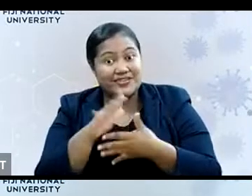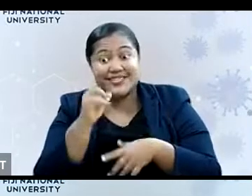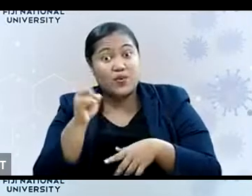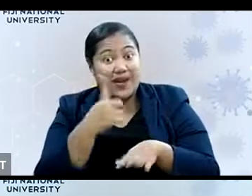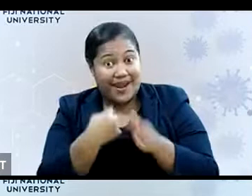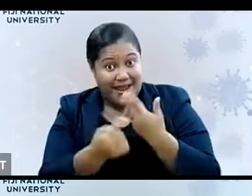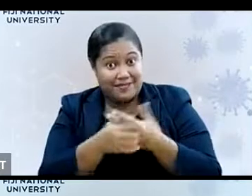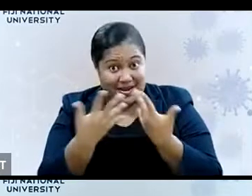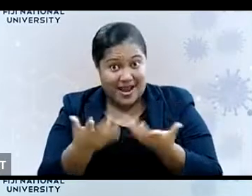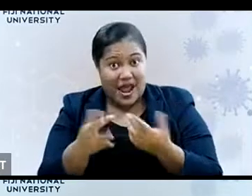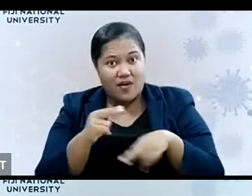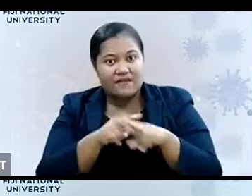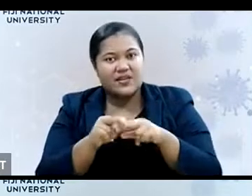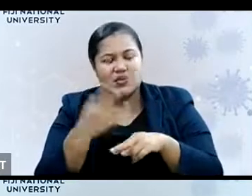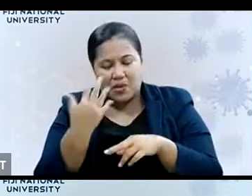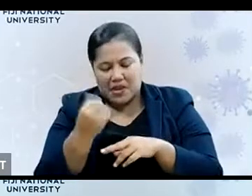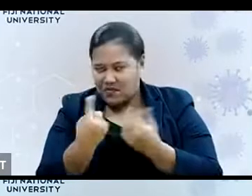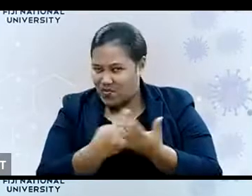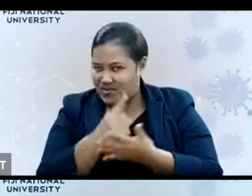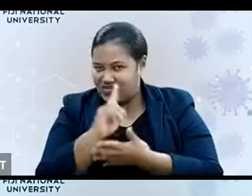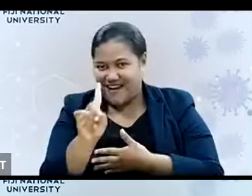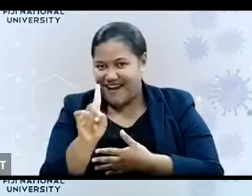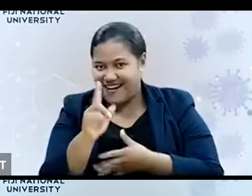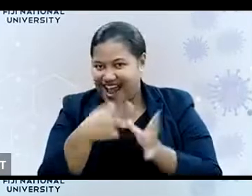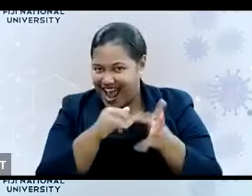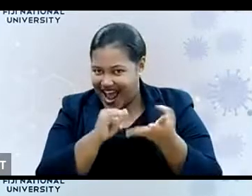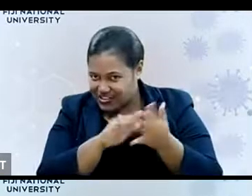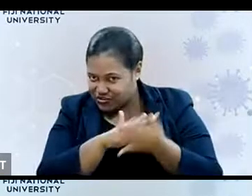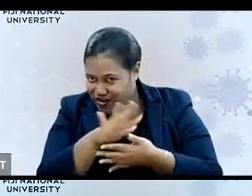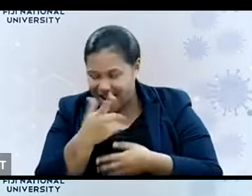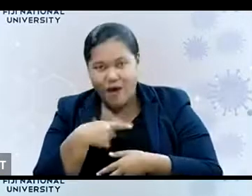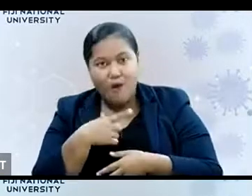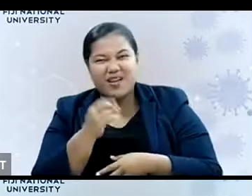only have that one vaccine initially because supplies are short.